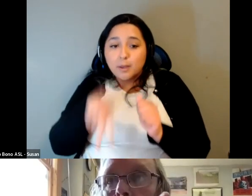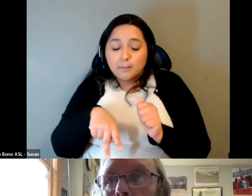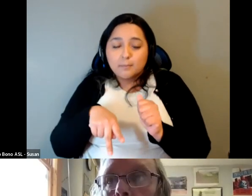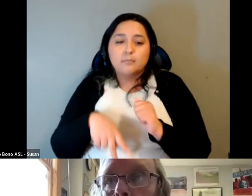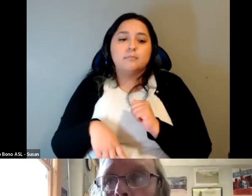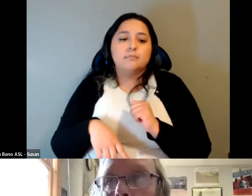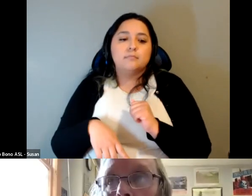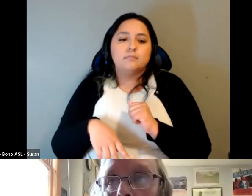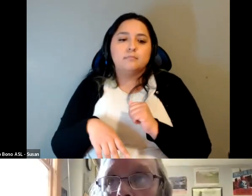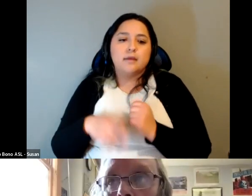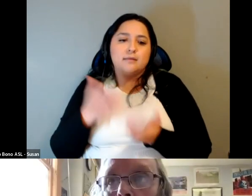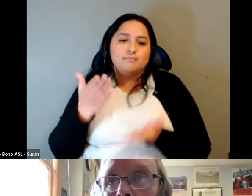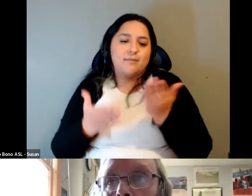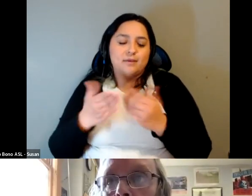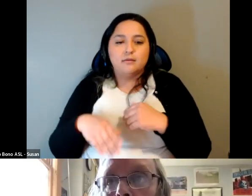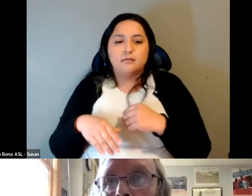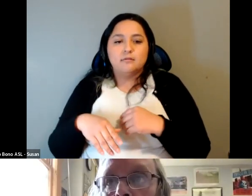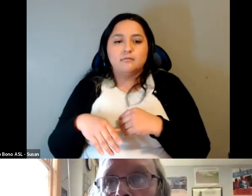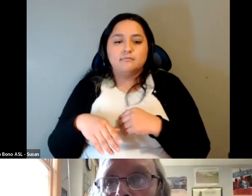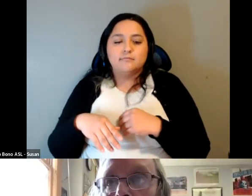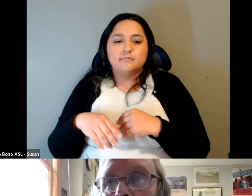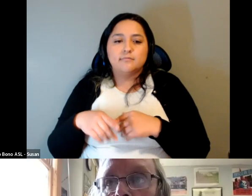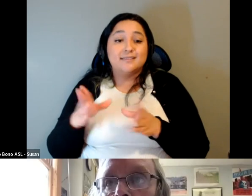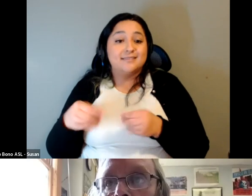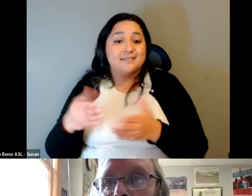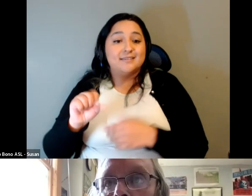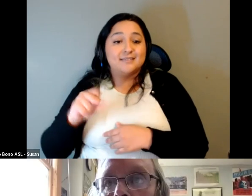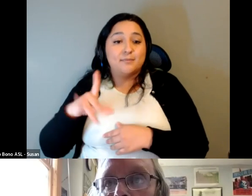unregulated supply impacts that, right? Like if people are continuing to use drugs,